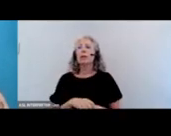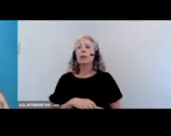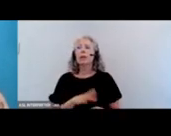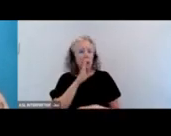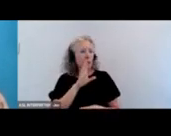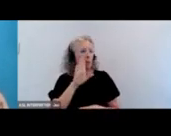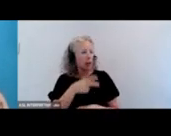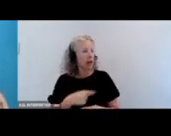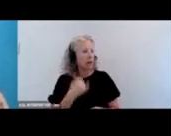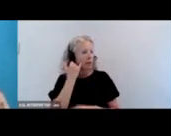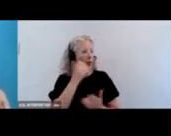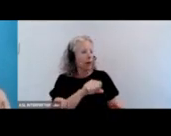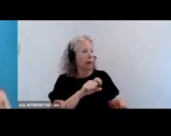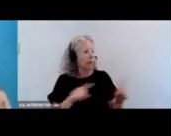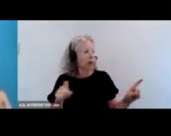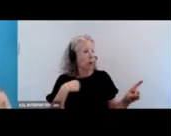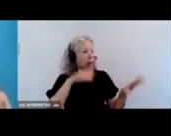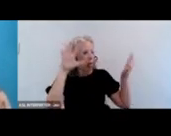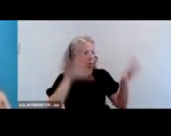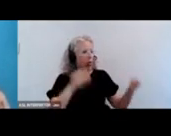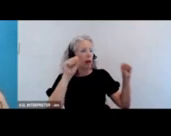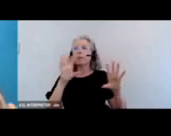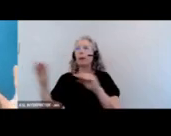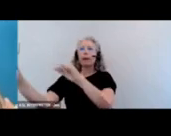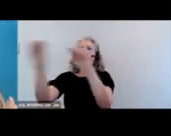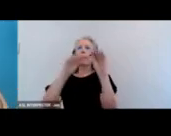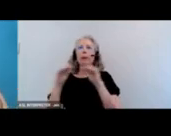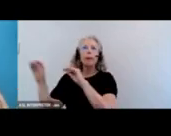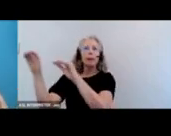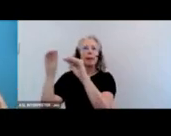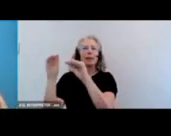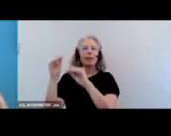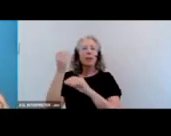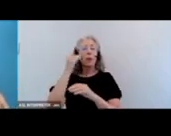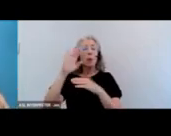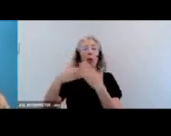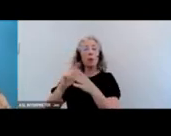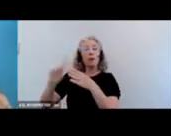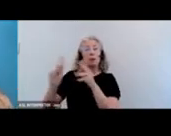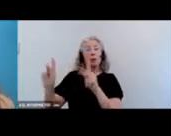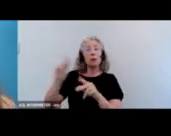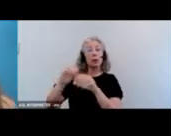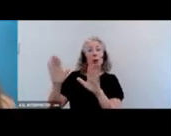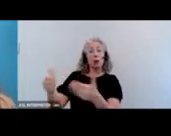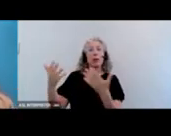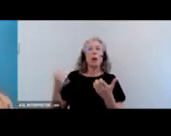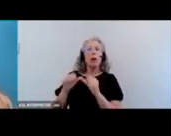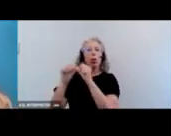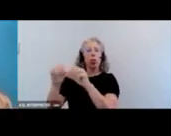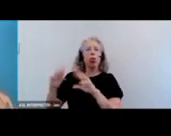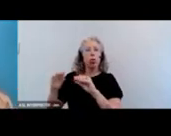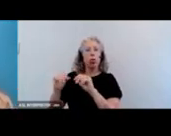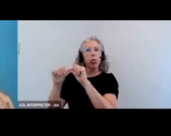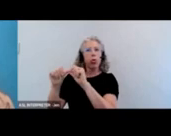can, but we've got a lot to say. You know, that's basically what happened. Everyone, all the quote unquote professionals in the room wanted to keep talking, wanted